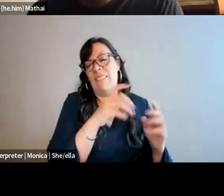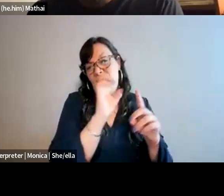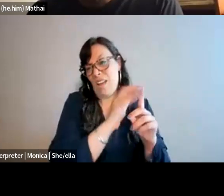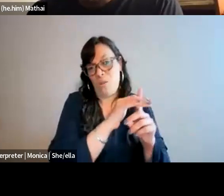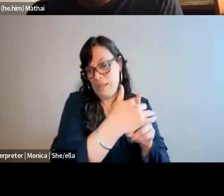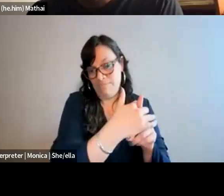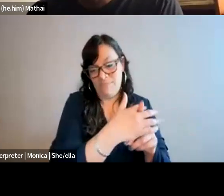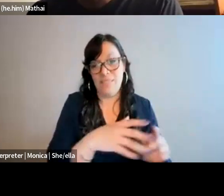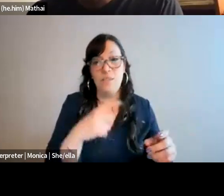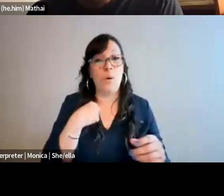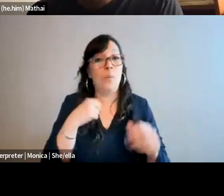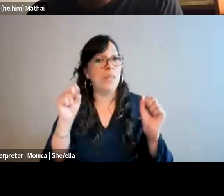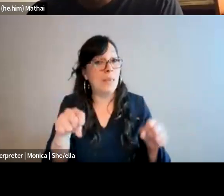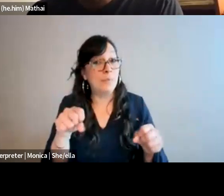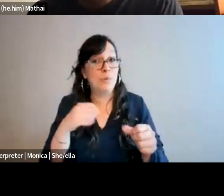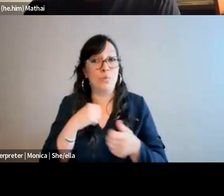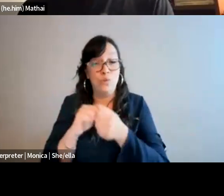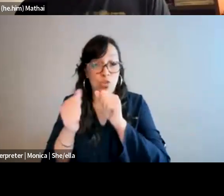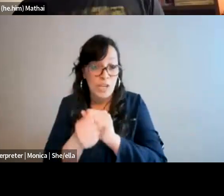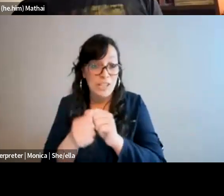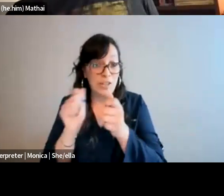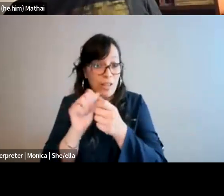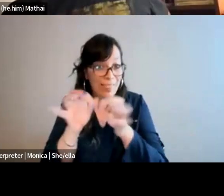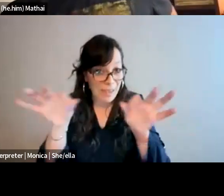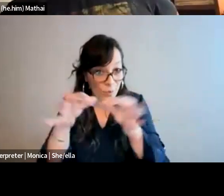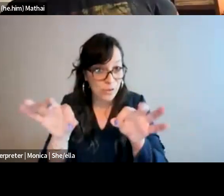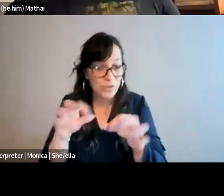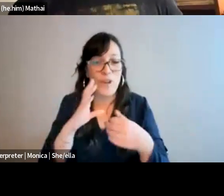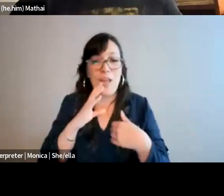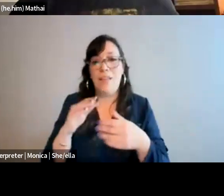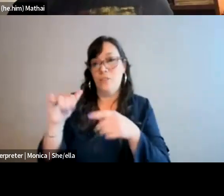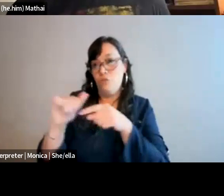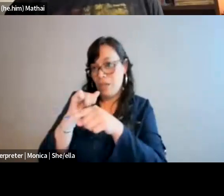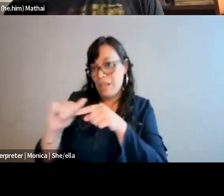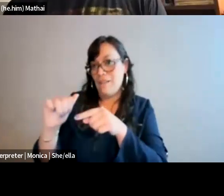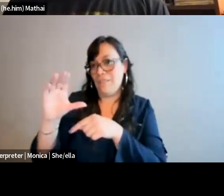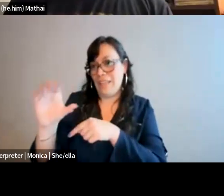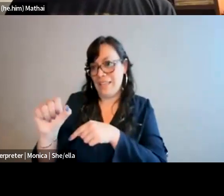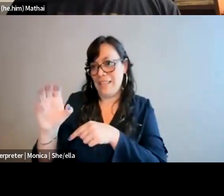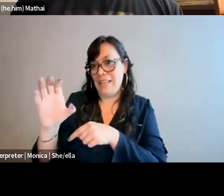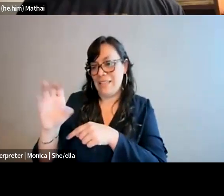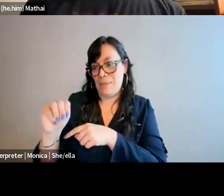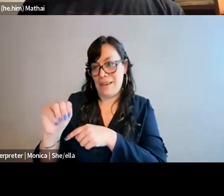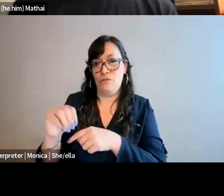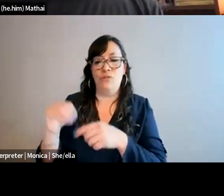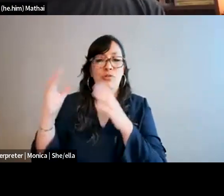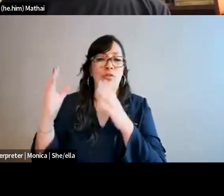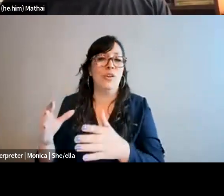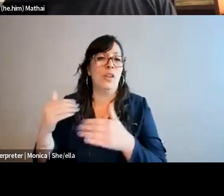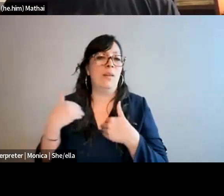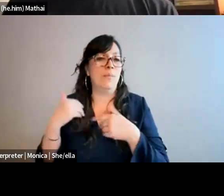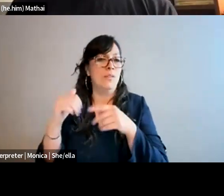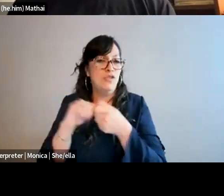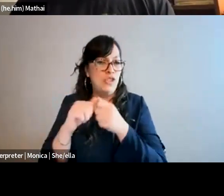environment. And so being able to change the language and in training of case managers, being able to train that